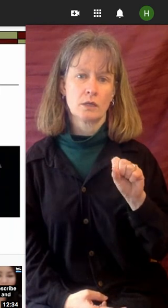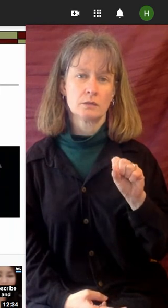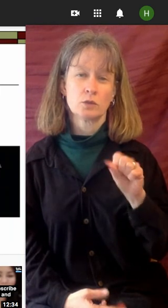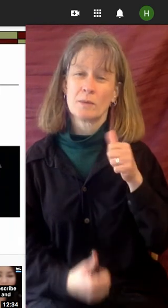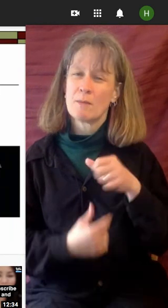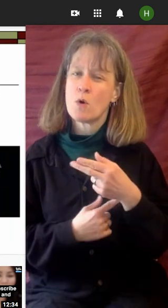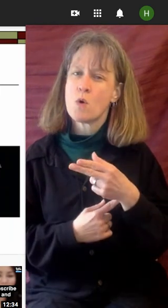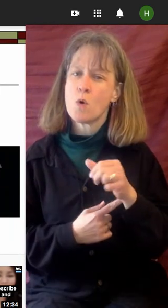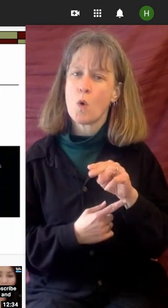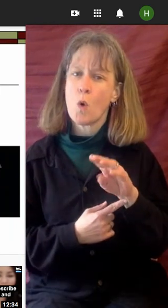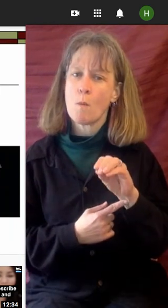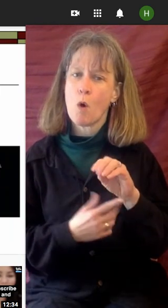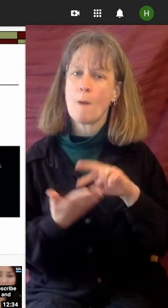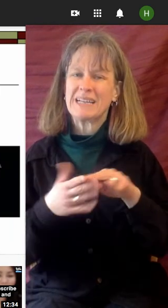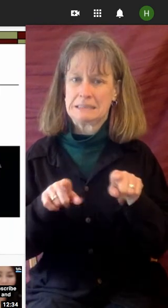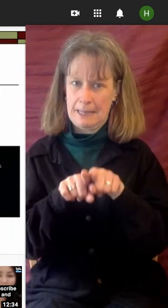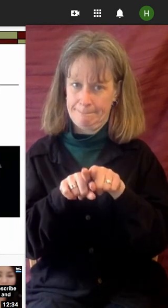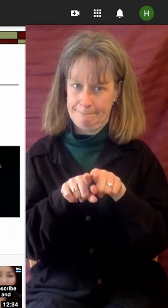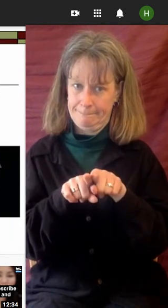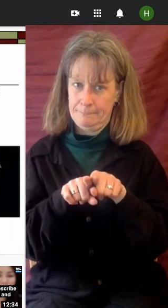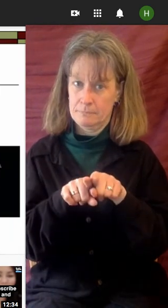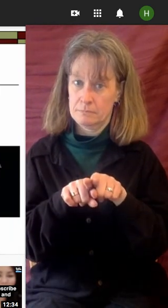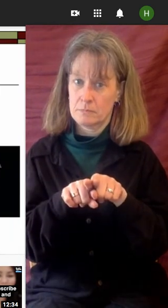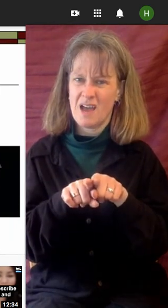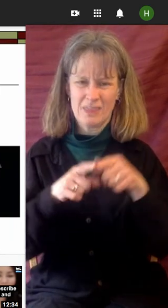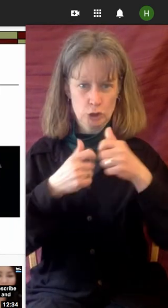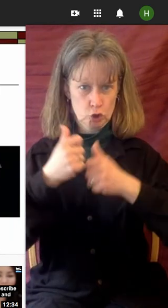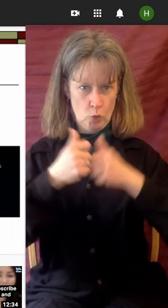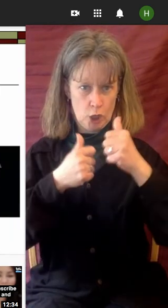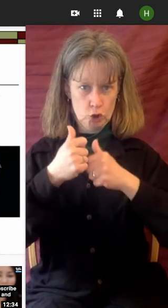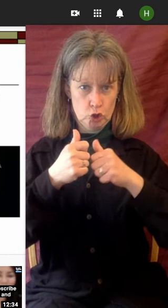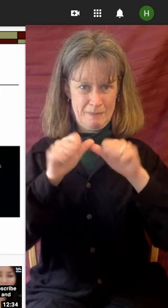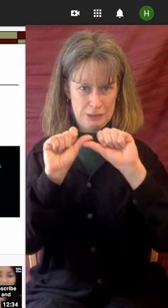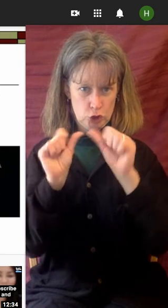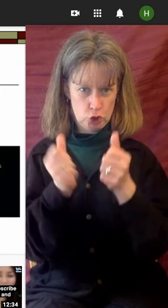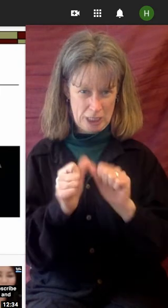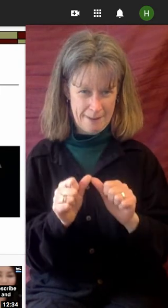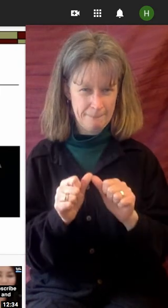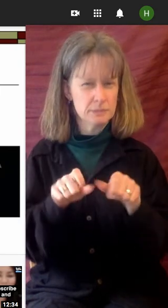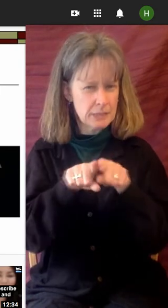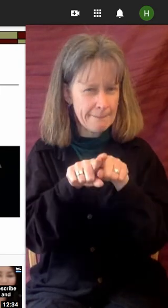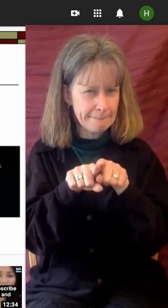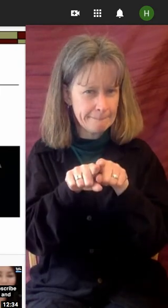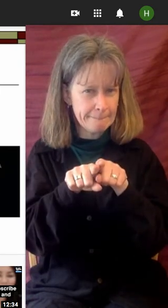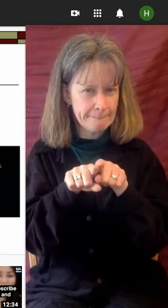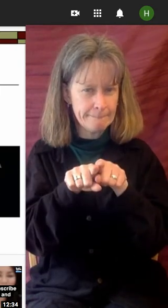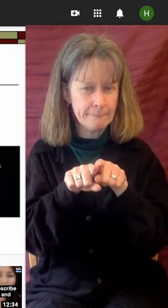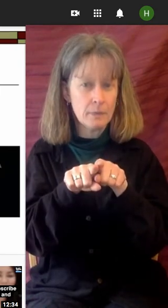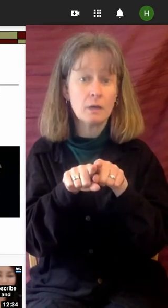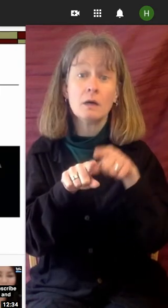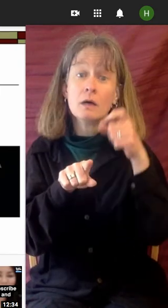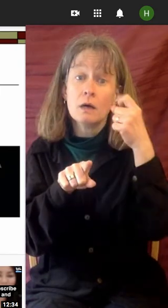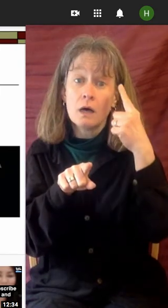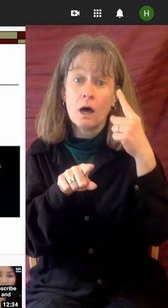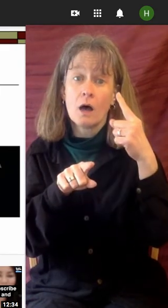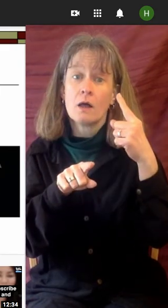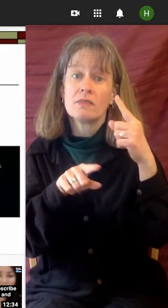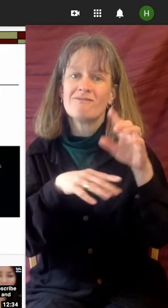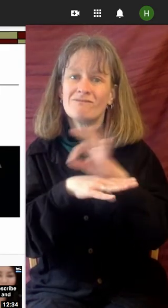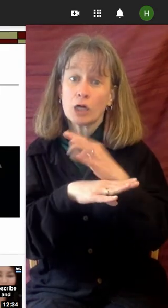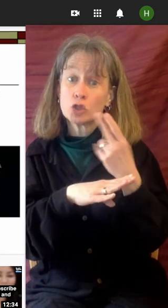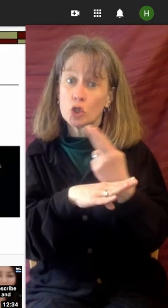similar. Same structure, same shape, but different function,